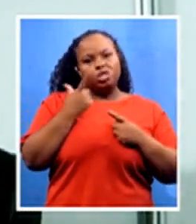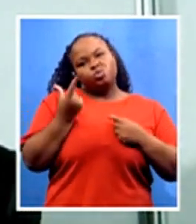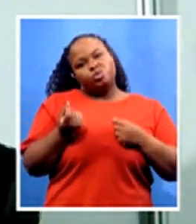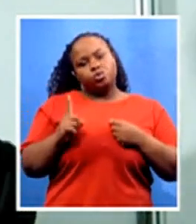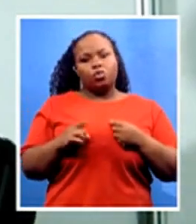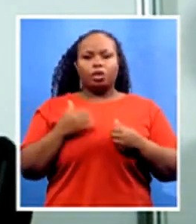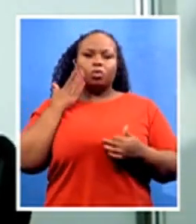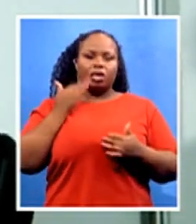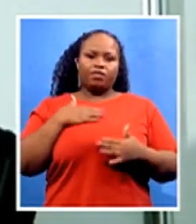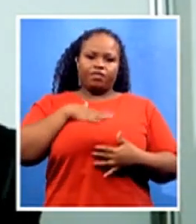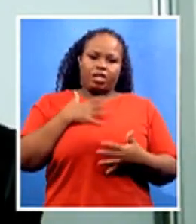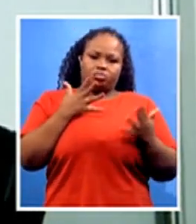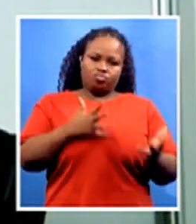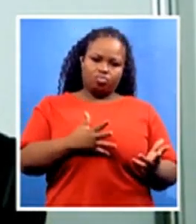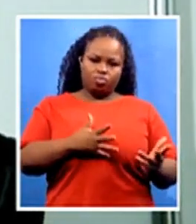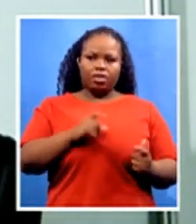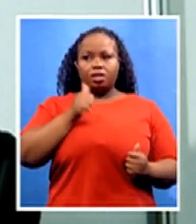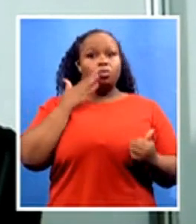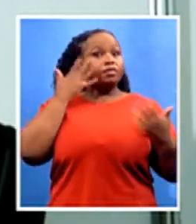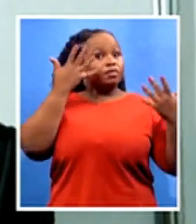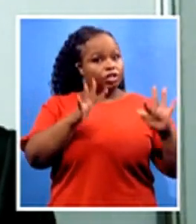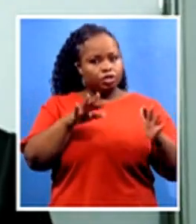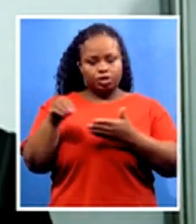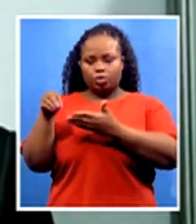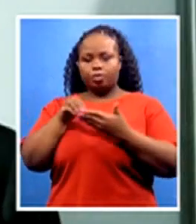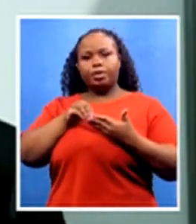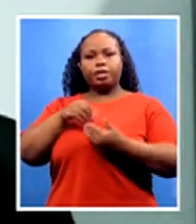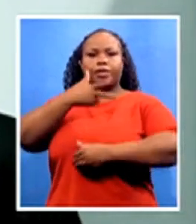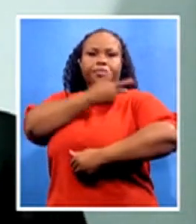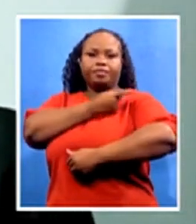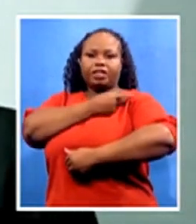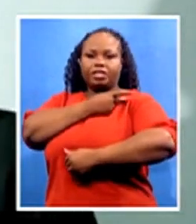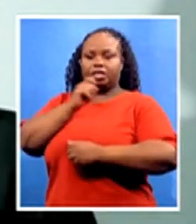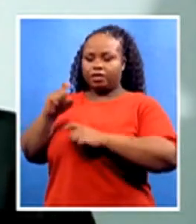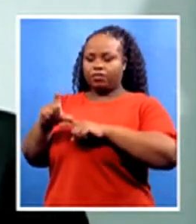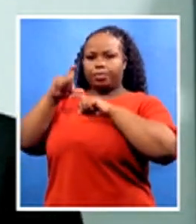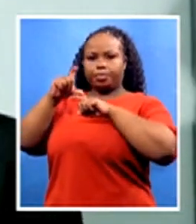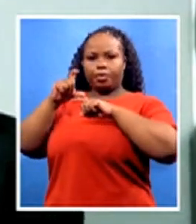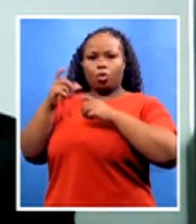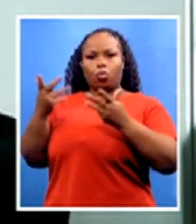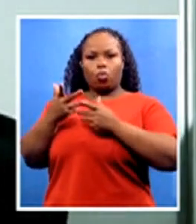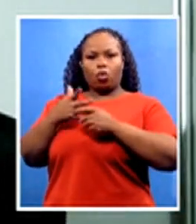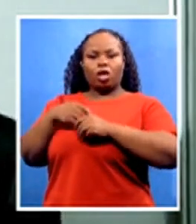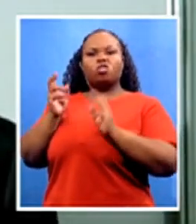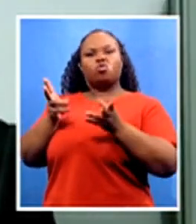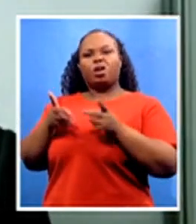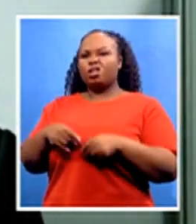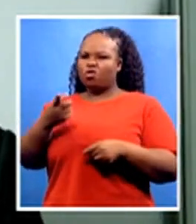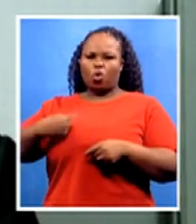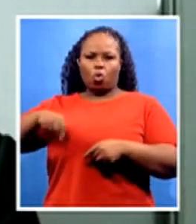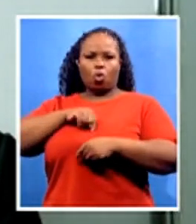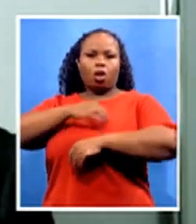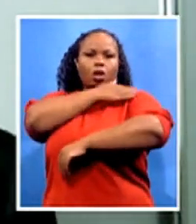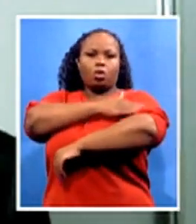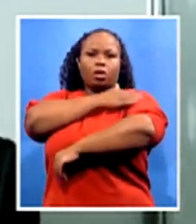the vaccine, and then we'll explain where it's going to be put up. And generally, for everyone is put on the deltoid, on the